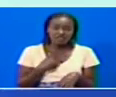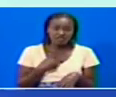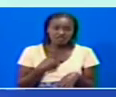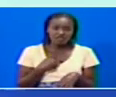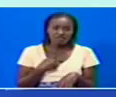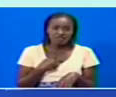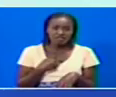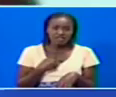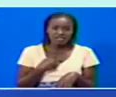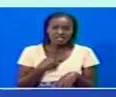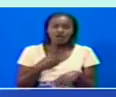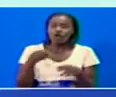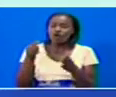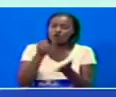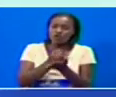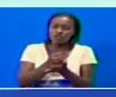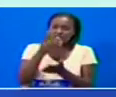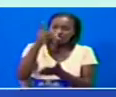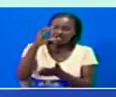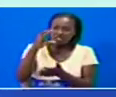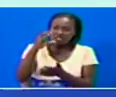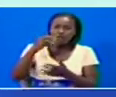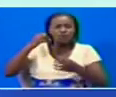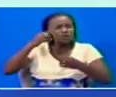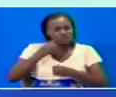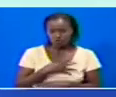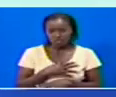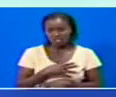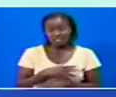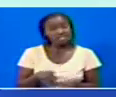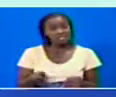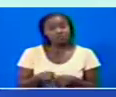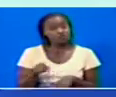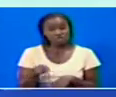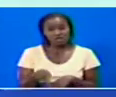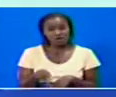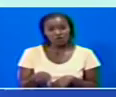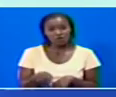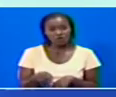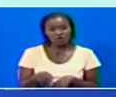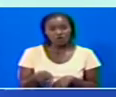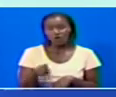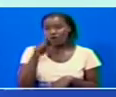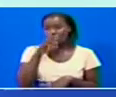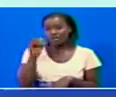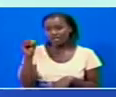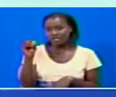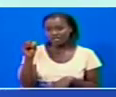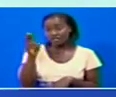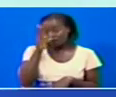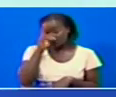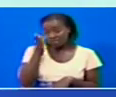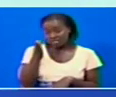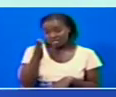kwa DC. Tena tulishangaa hata mpaka saa hii kuna askari kama 100